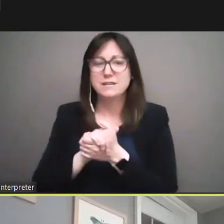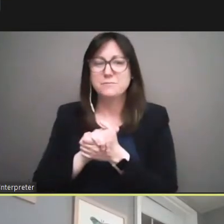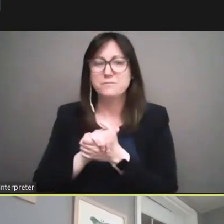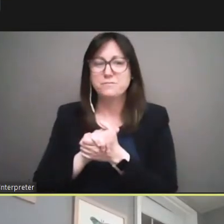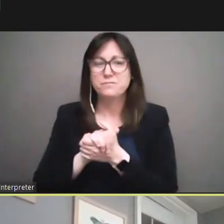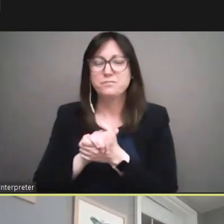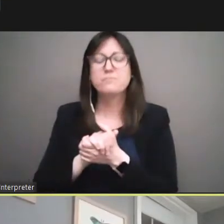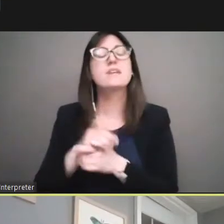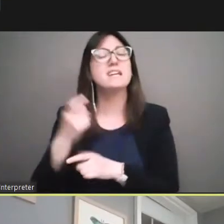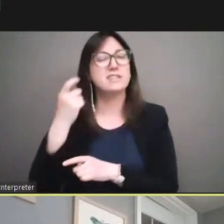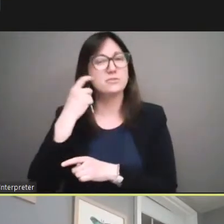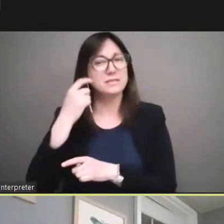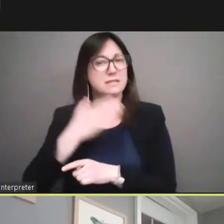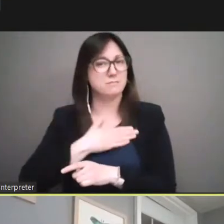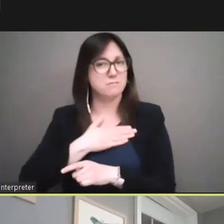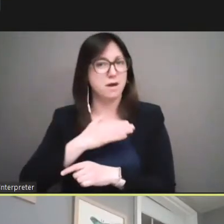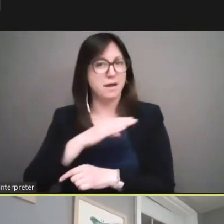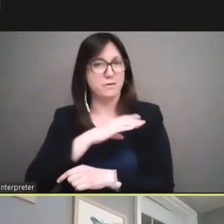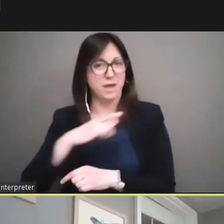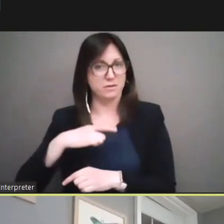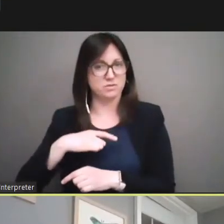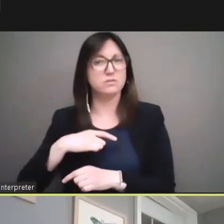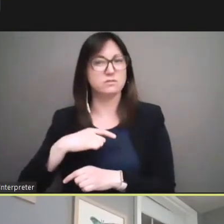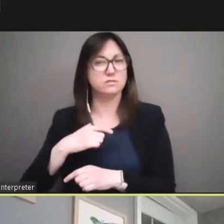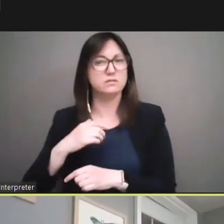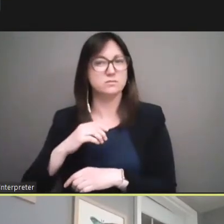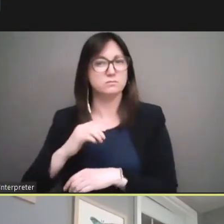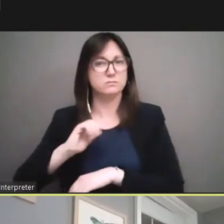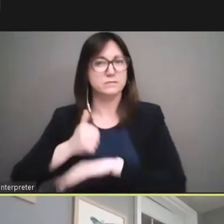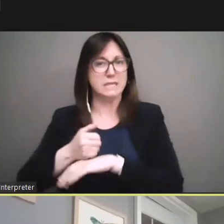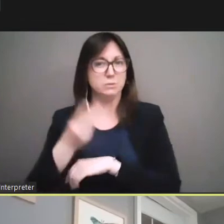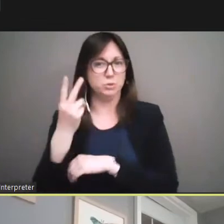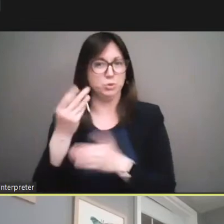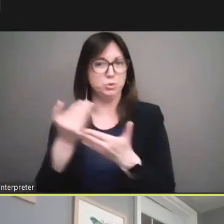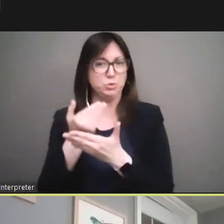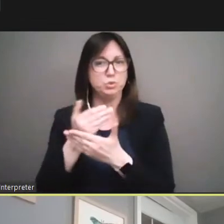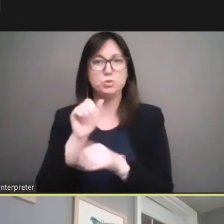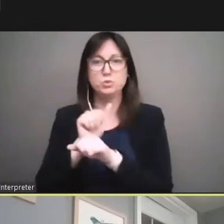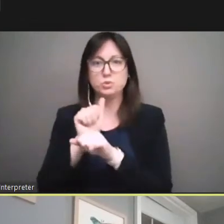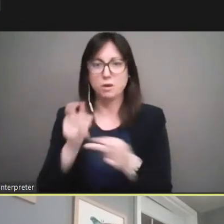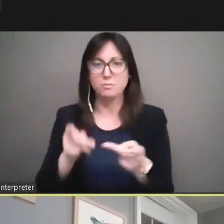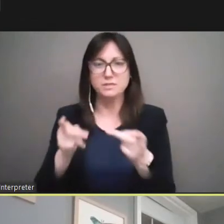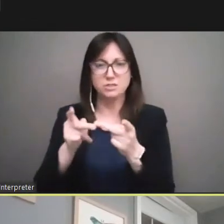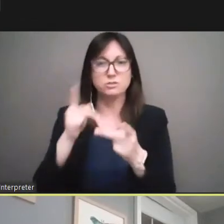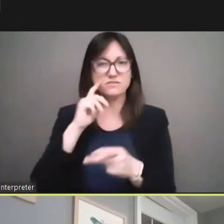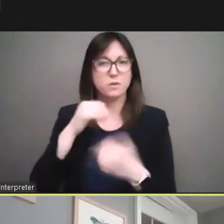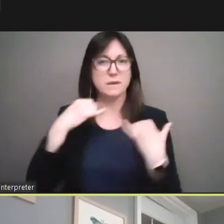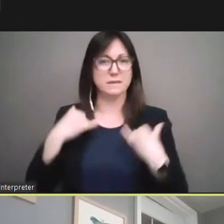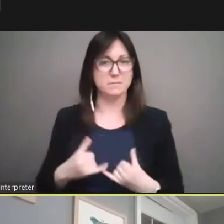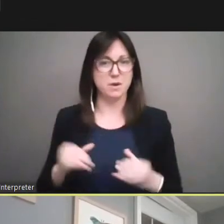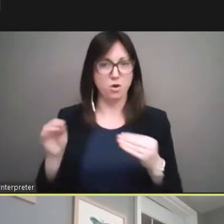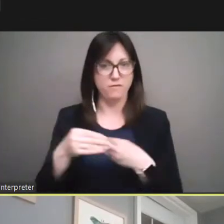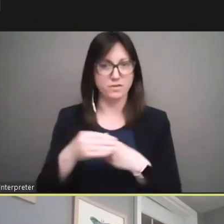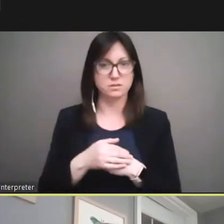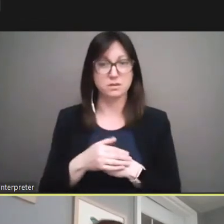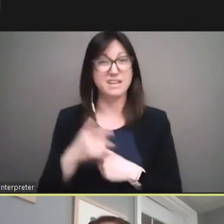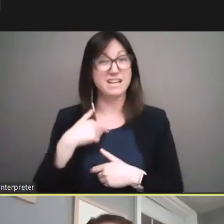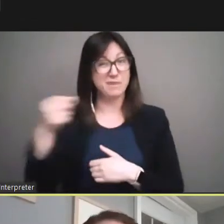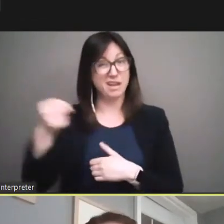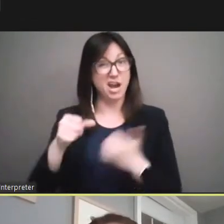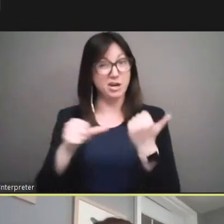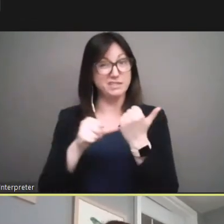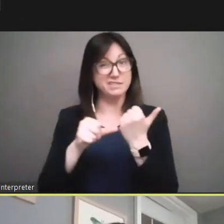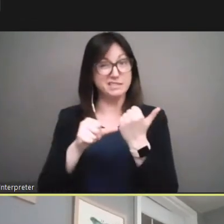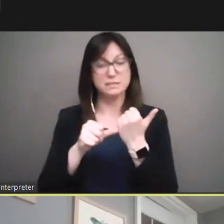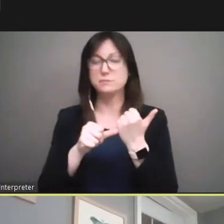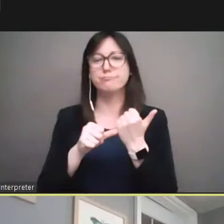recently with council, I introduced 2 new positions out of the mayor's office. So instead of having assistants, I wanted to have